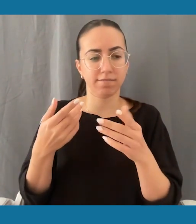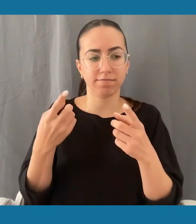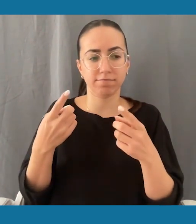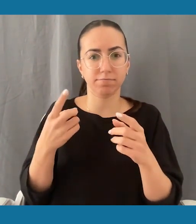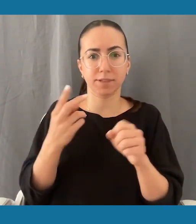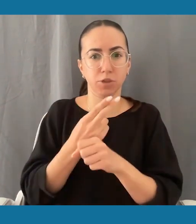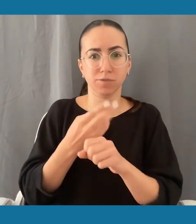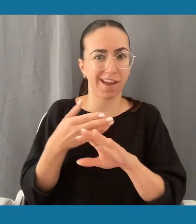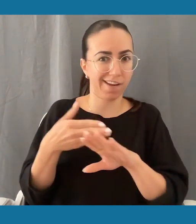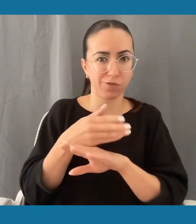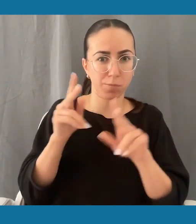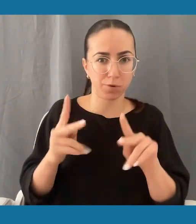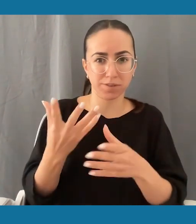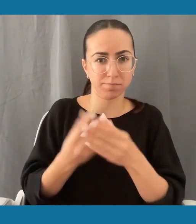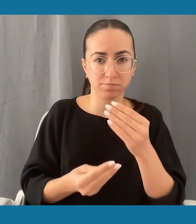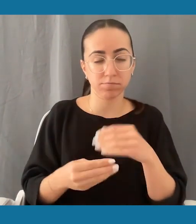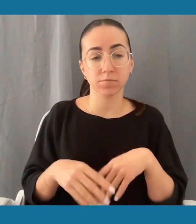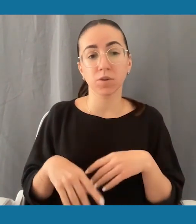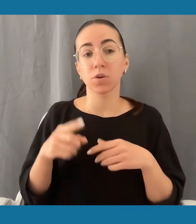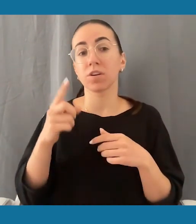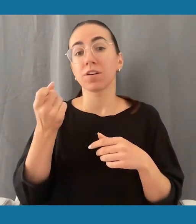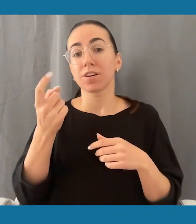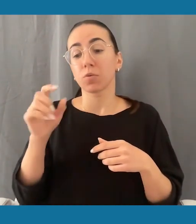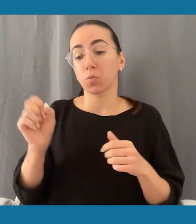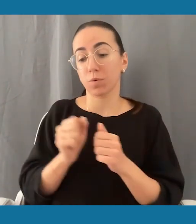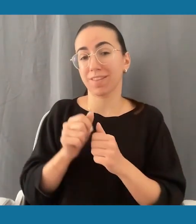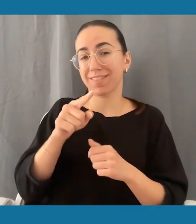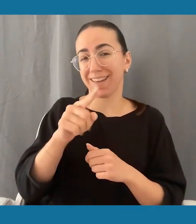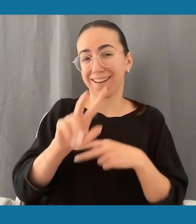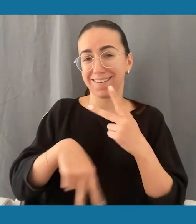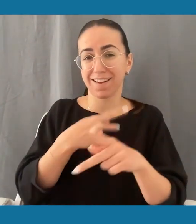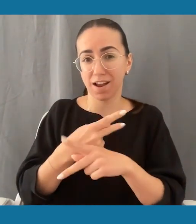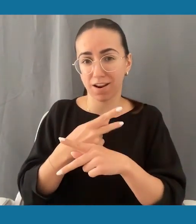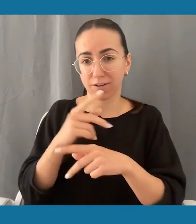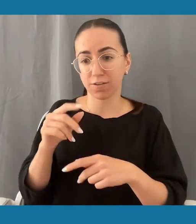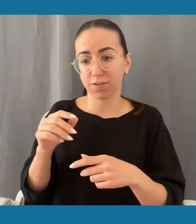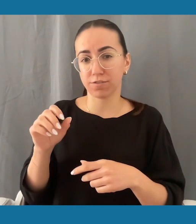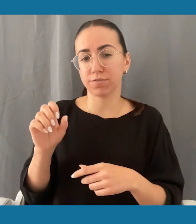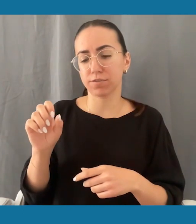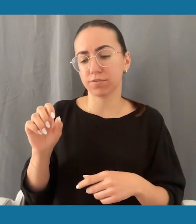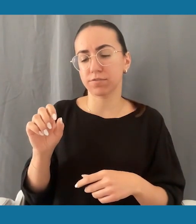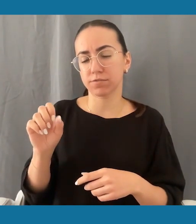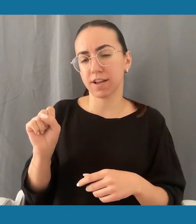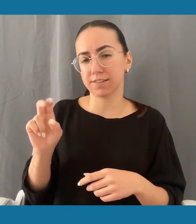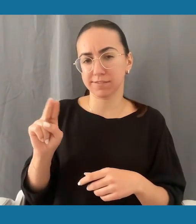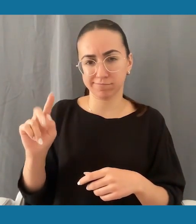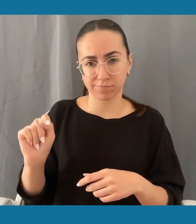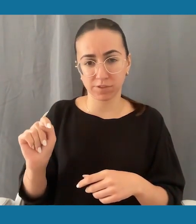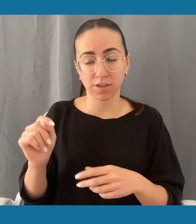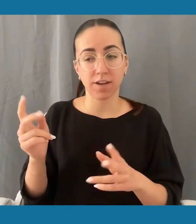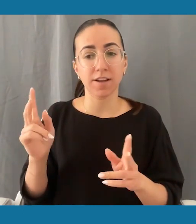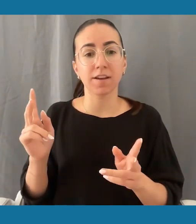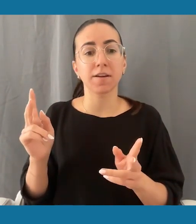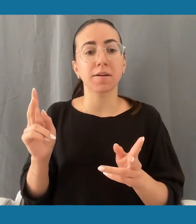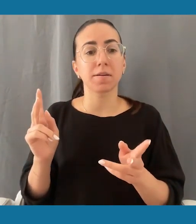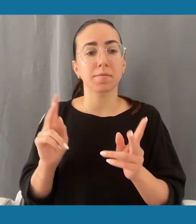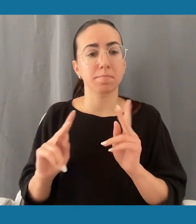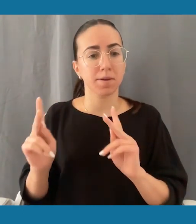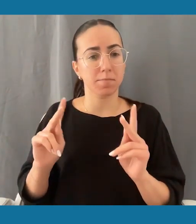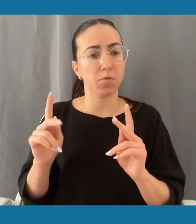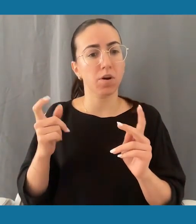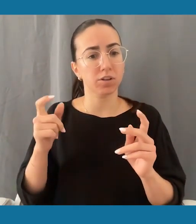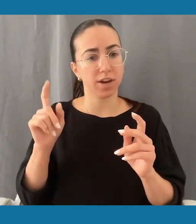Thus, with a first party trust, it is extremely important for people to make provisions for